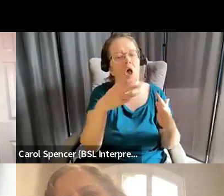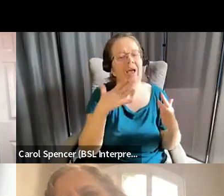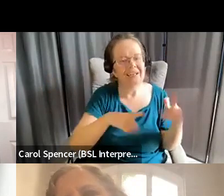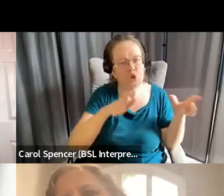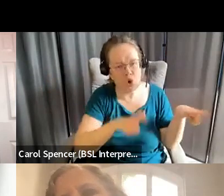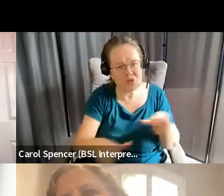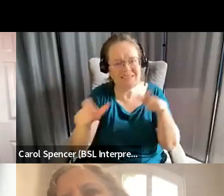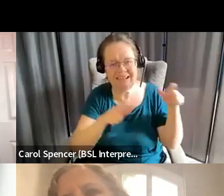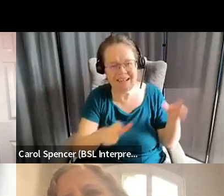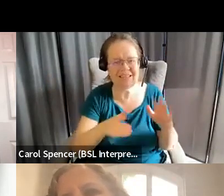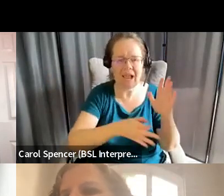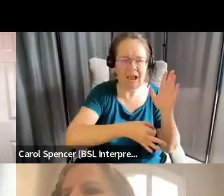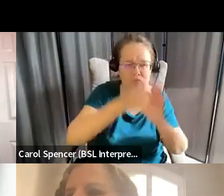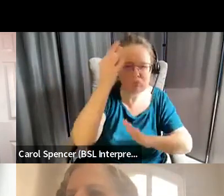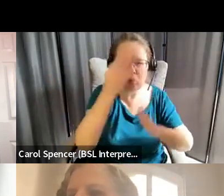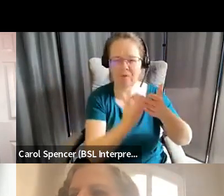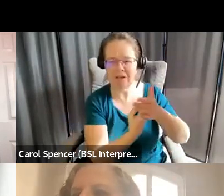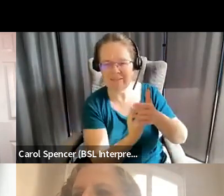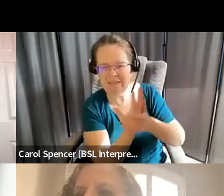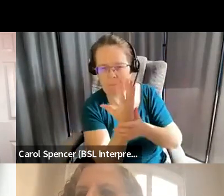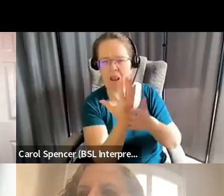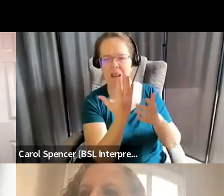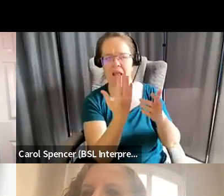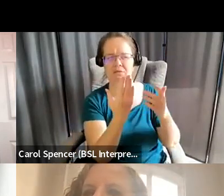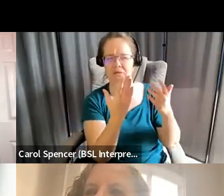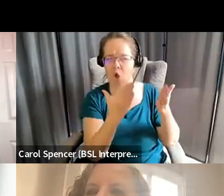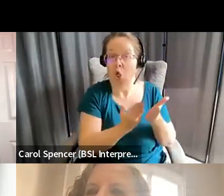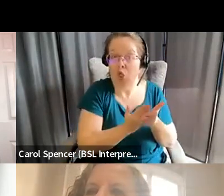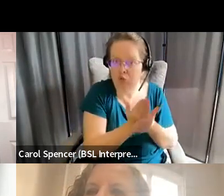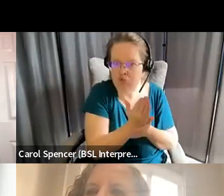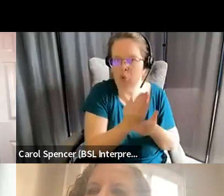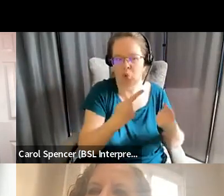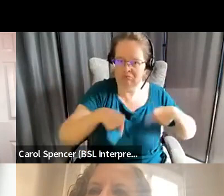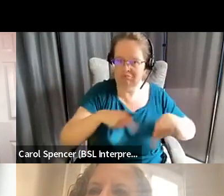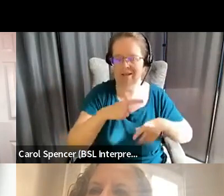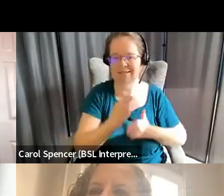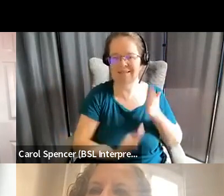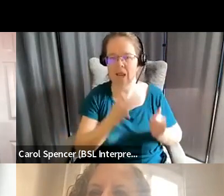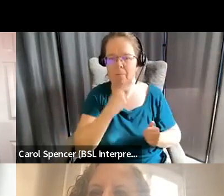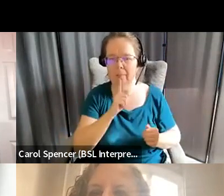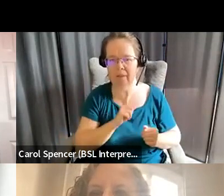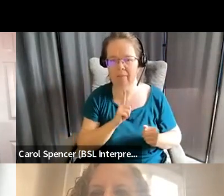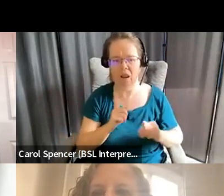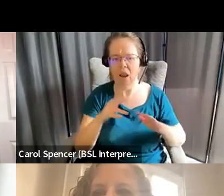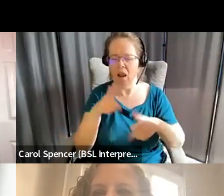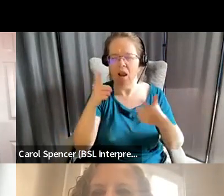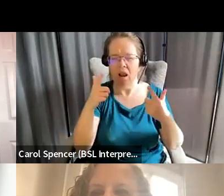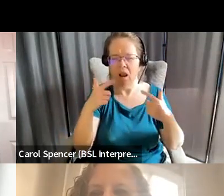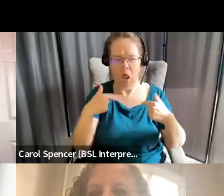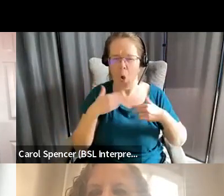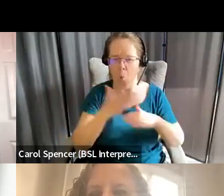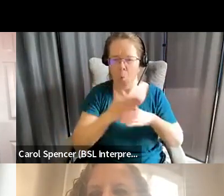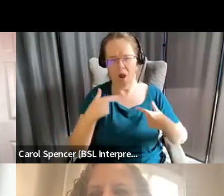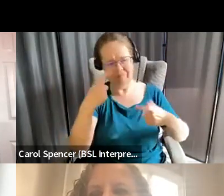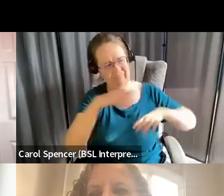of improvement record of accessibility, whereby we understand it might not work for everybody, and we're going to be welcoming feedback to